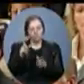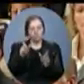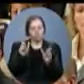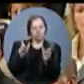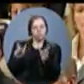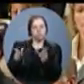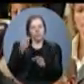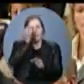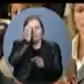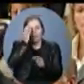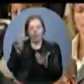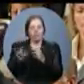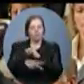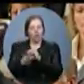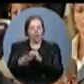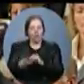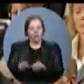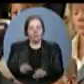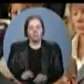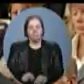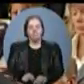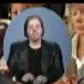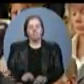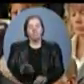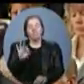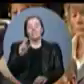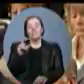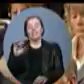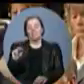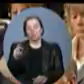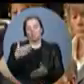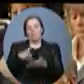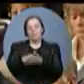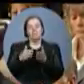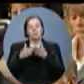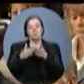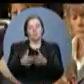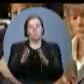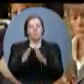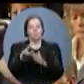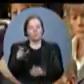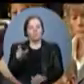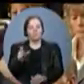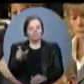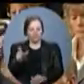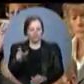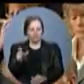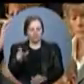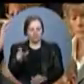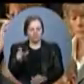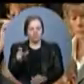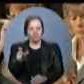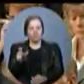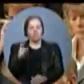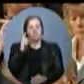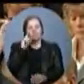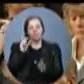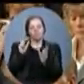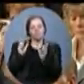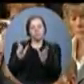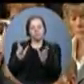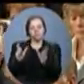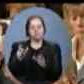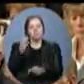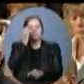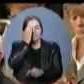Québec, who protected the World Food Programme shipments, and the Winnipeg, who deterred acts of piracy. Mr. Speaker, I know all Canadians and members of the